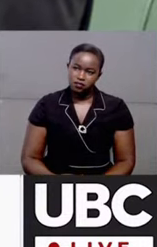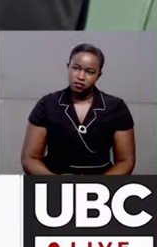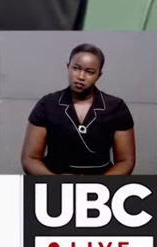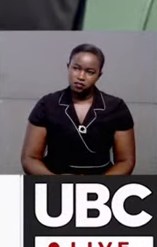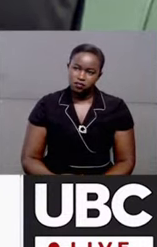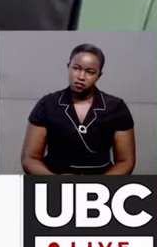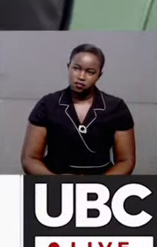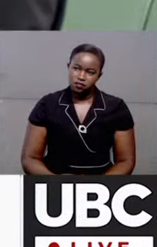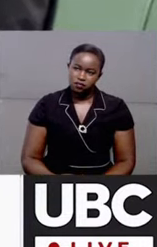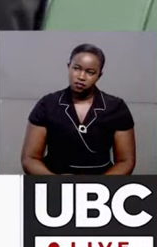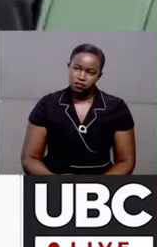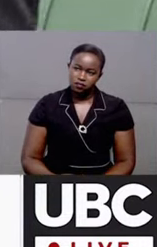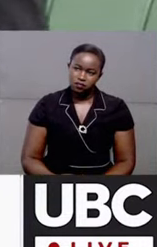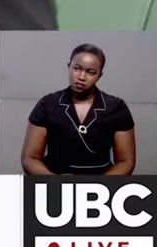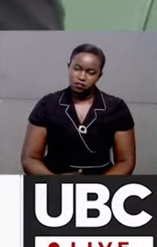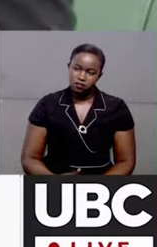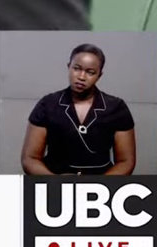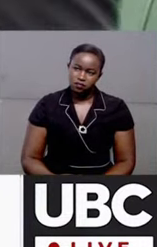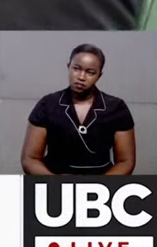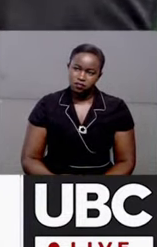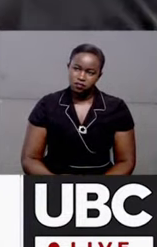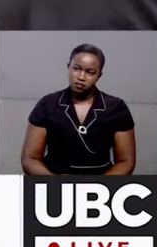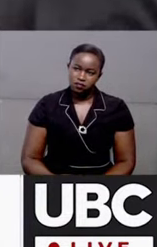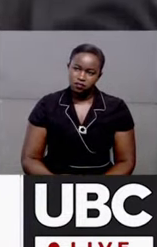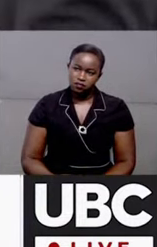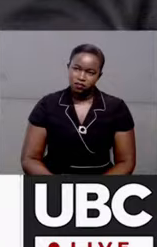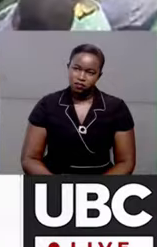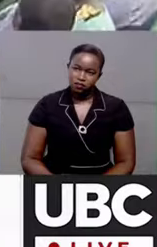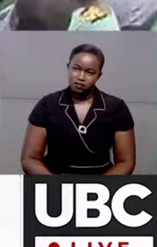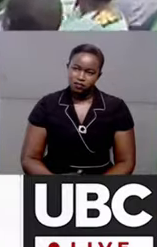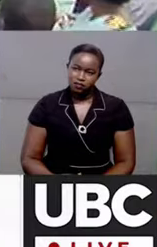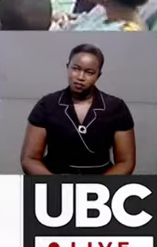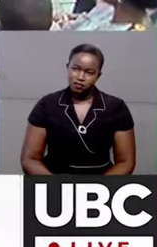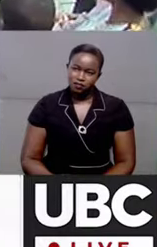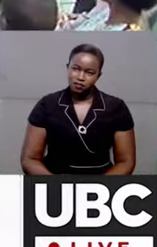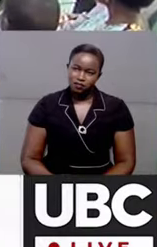Rugoro, would you like to come and support me?